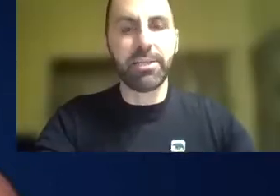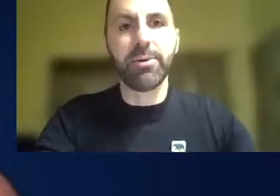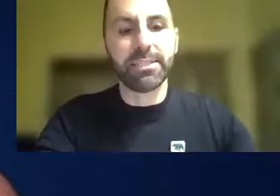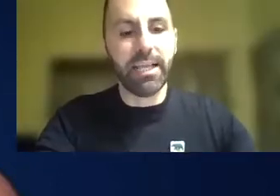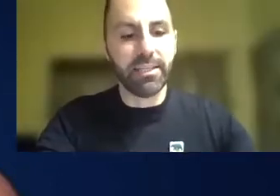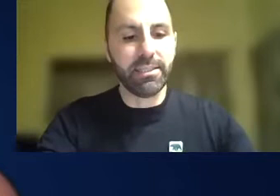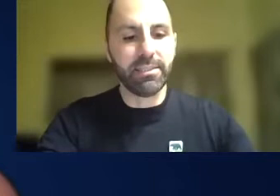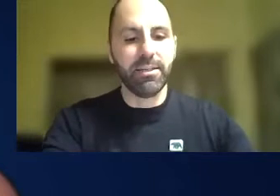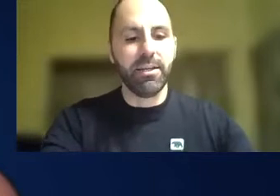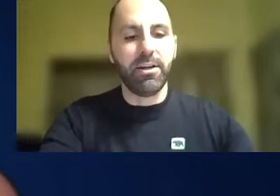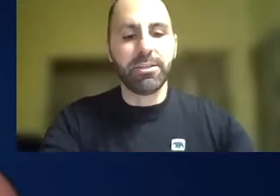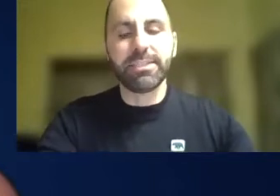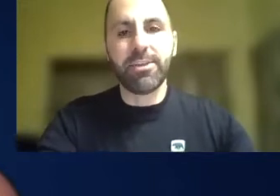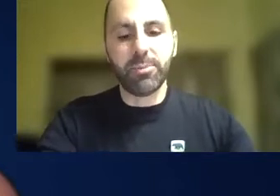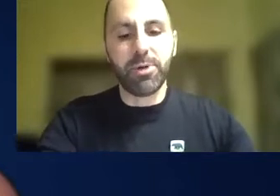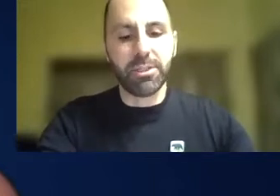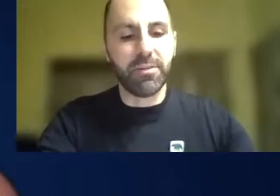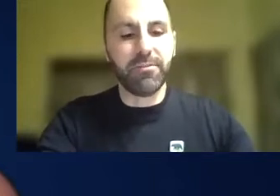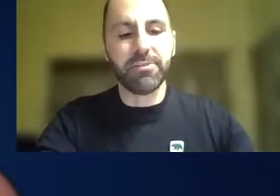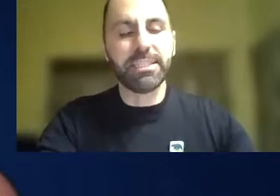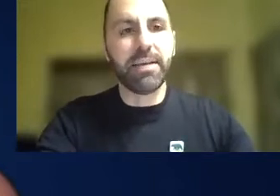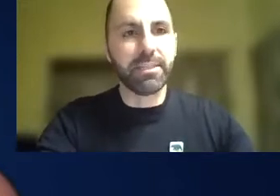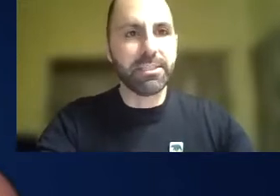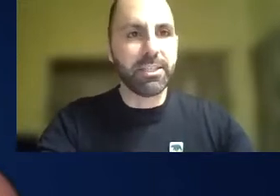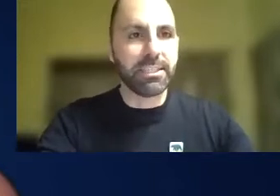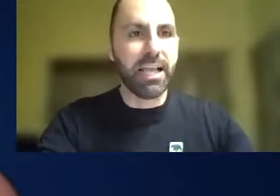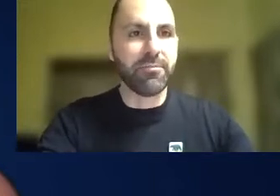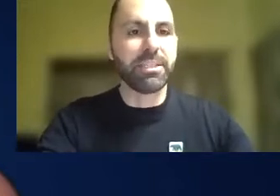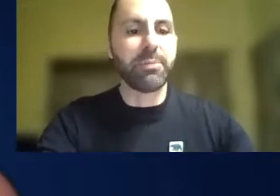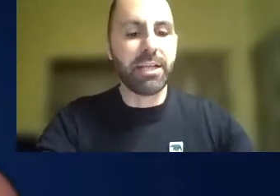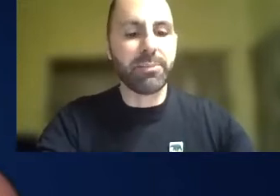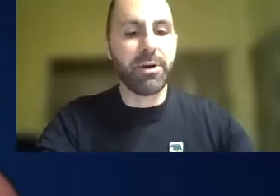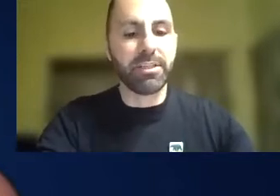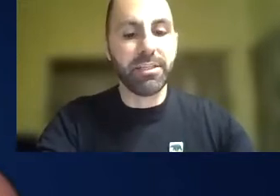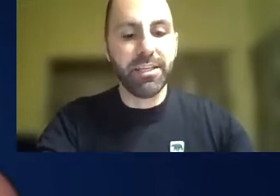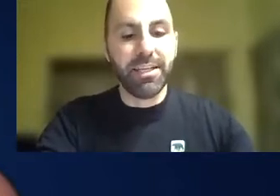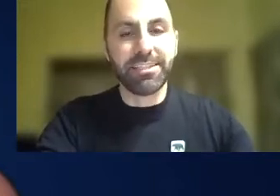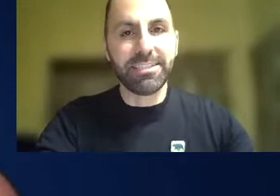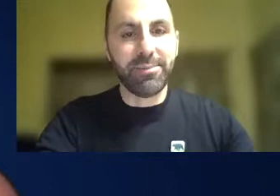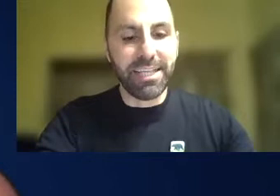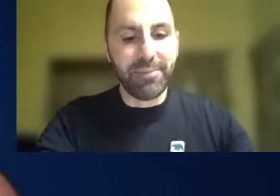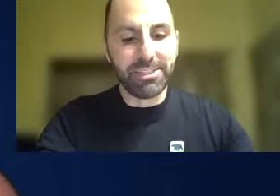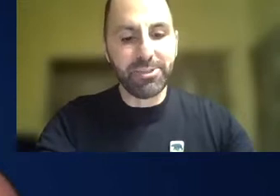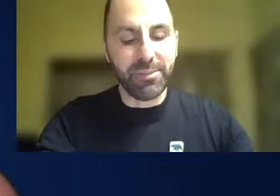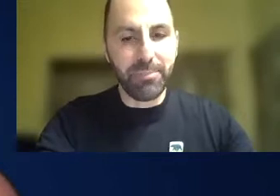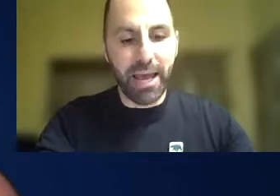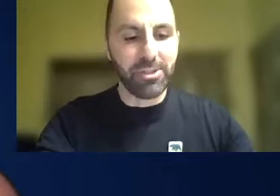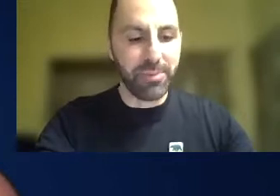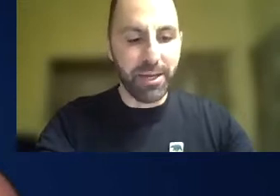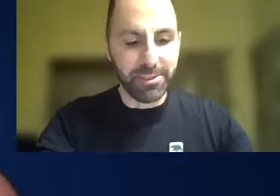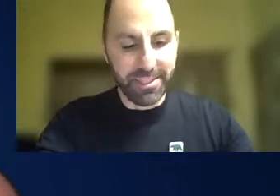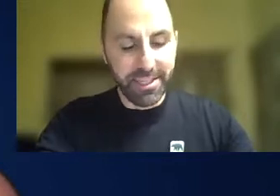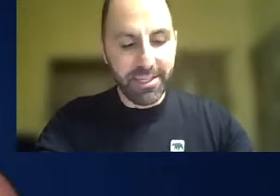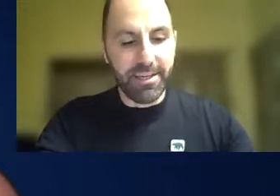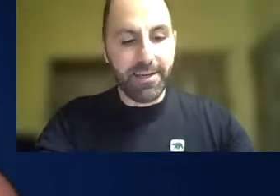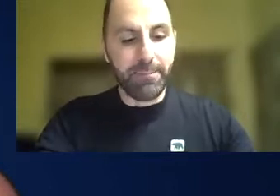talk about how you as a delegate are an essential part of our fundraising efforts here at the California Democratic Party. And this is something that I'm extremely